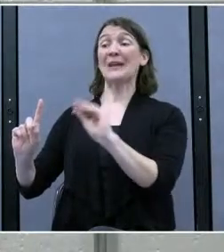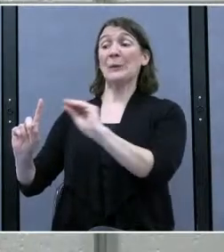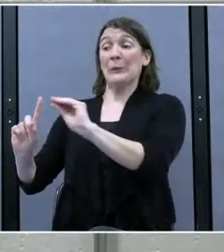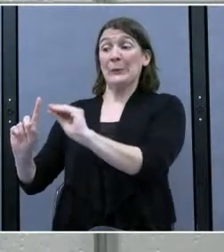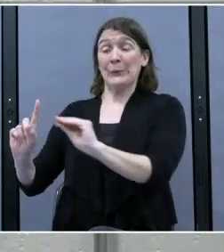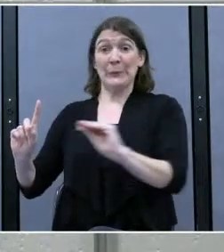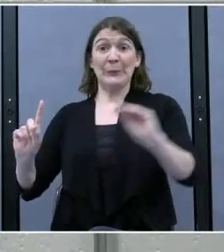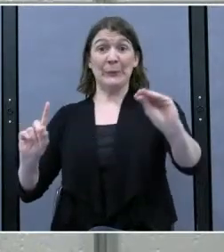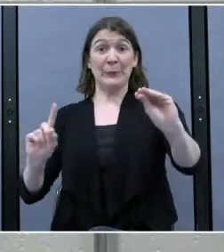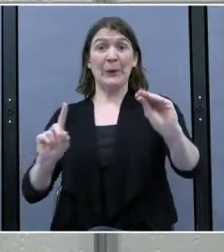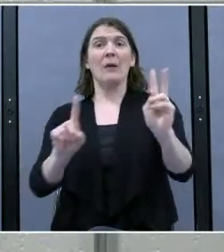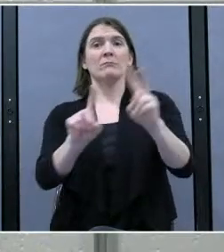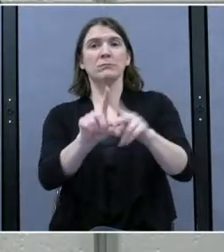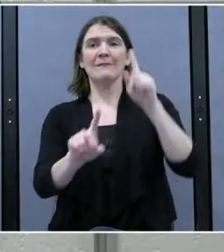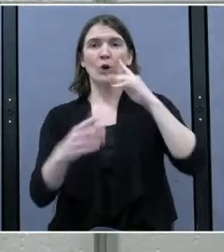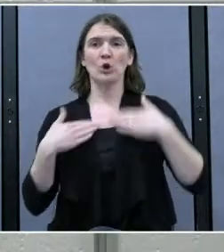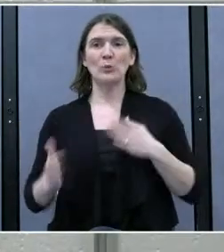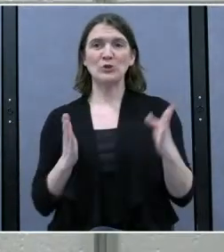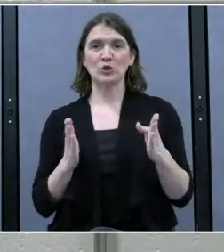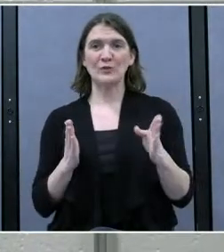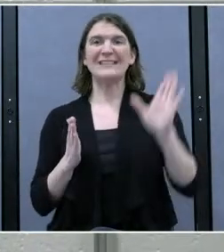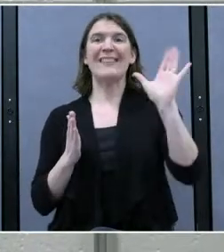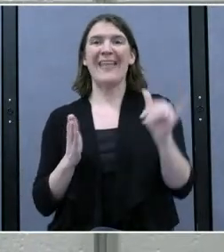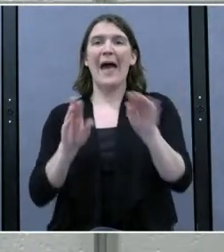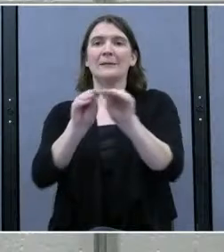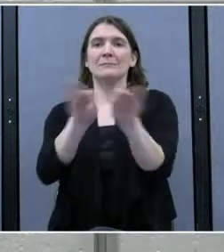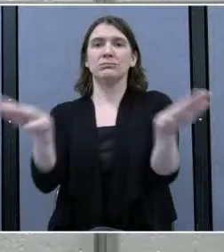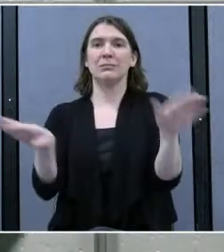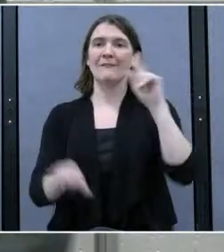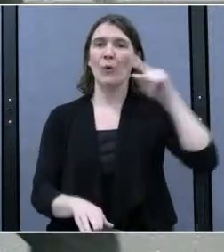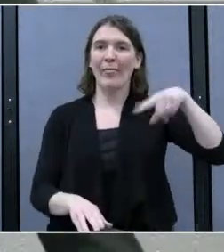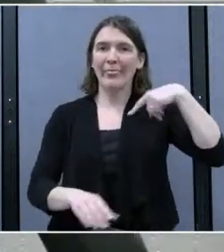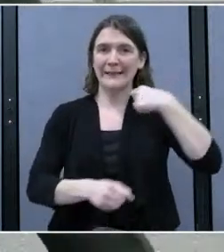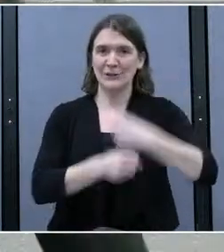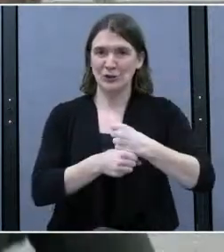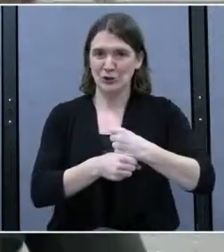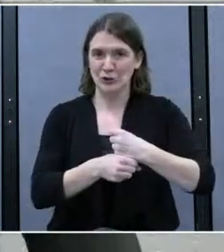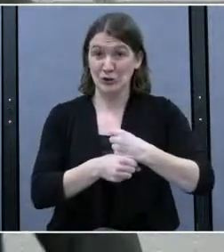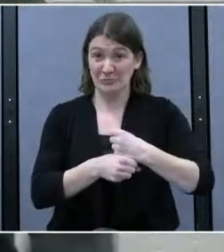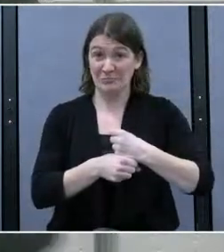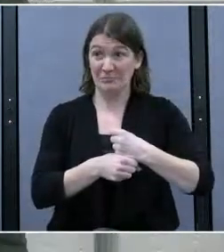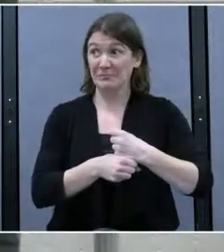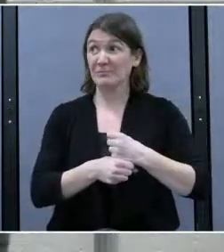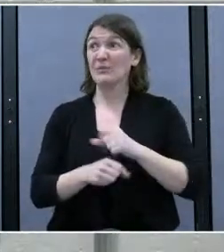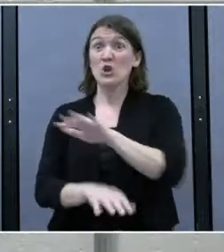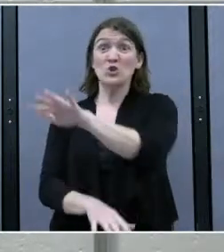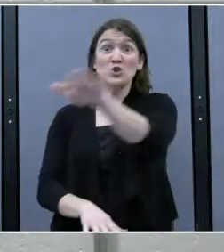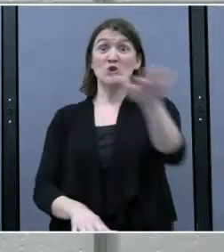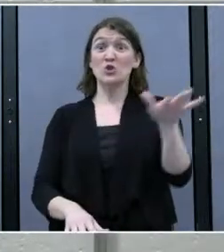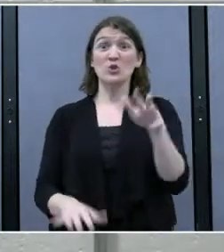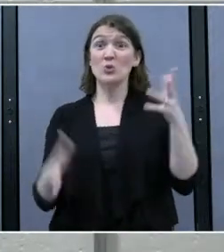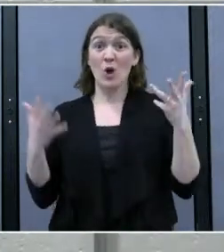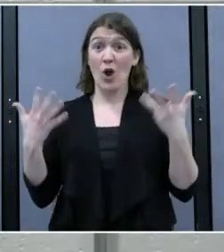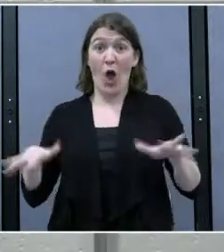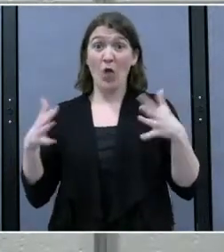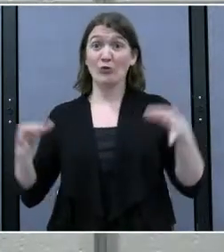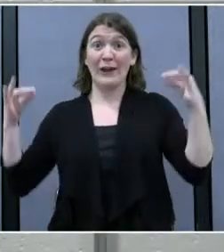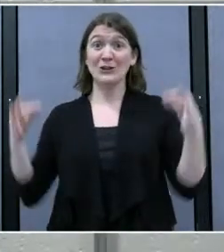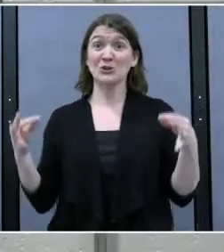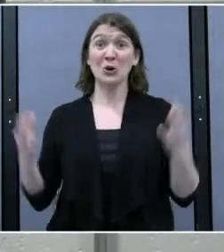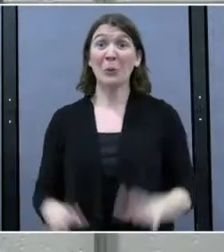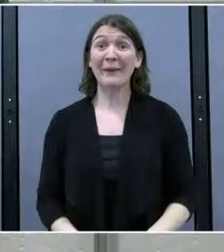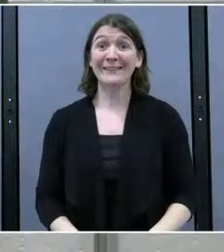to human services funding in FY 26. So this body has already